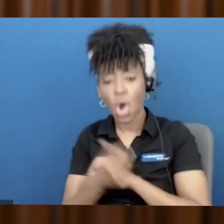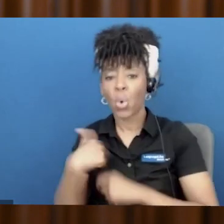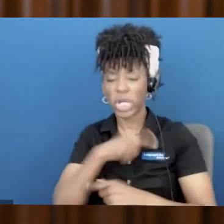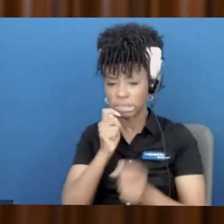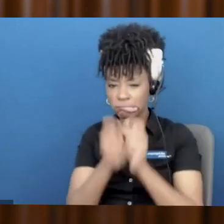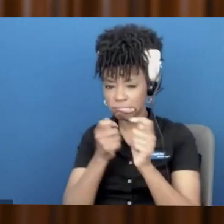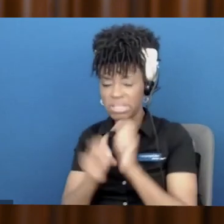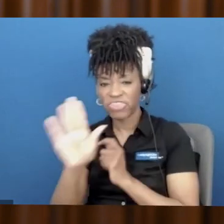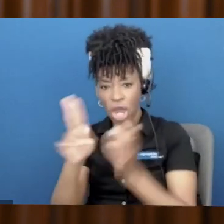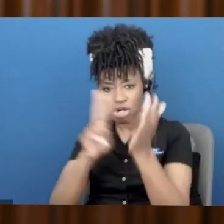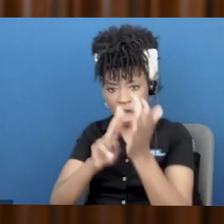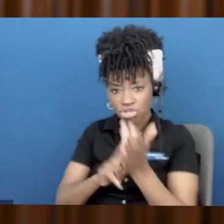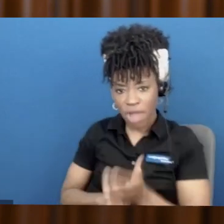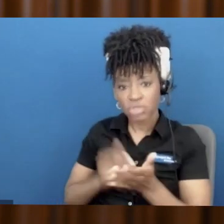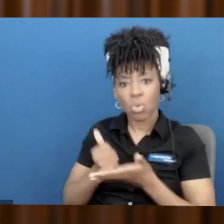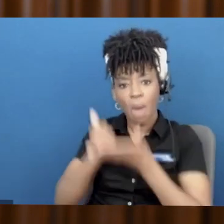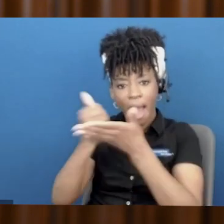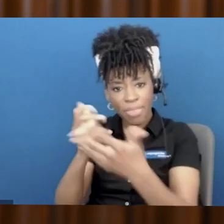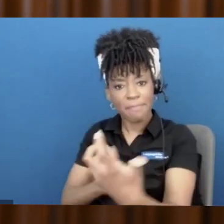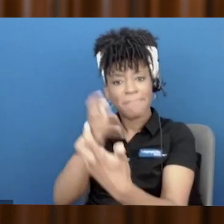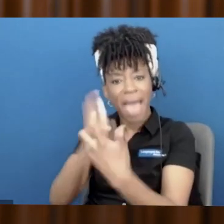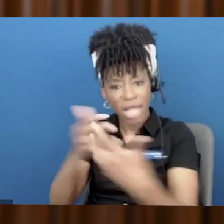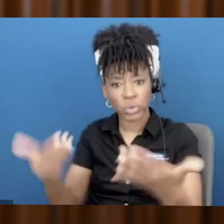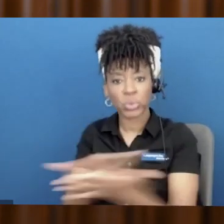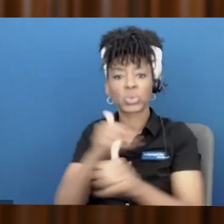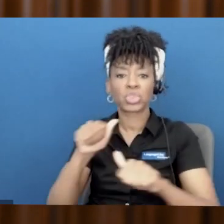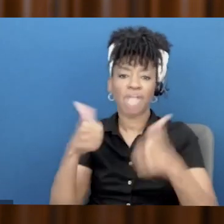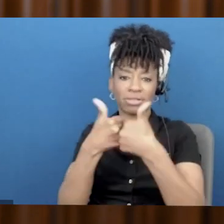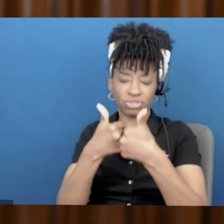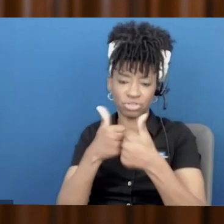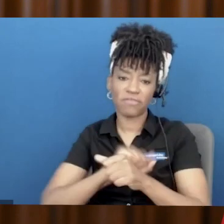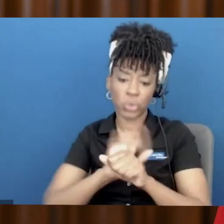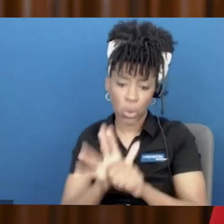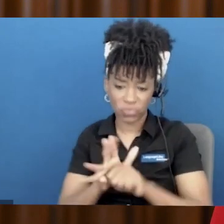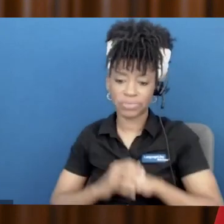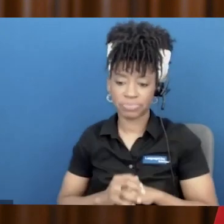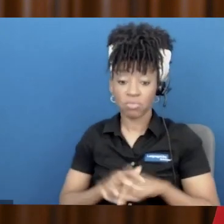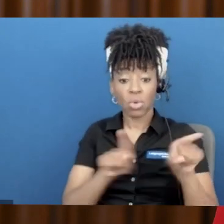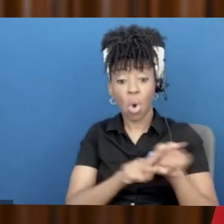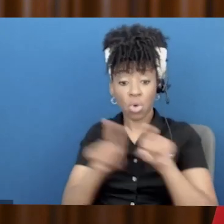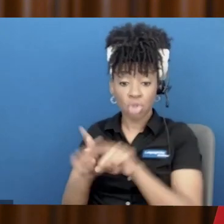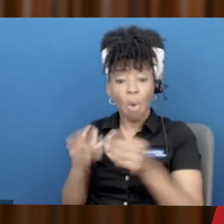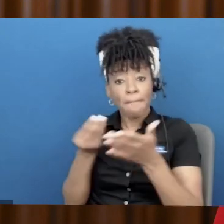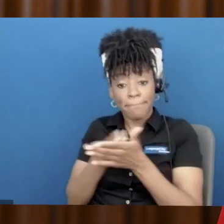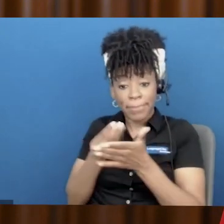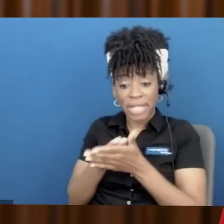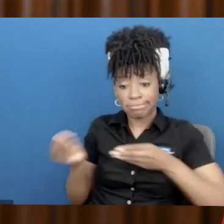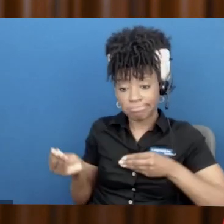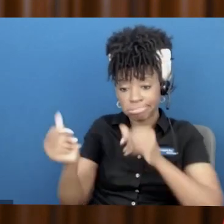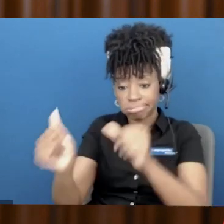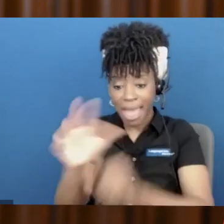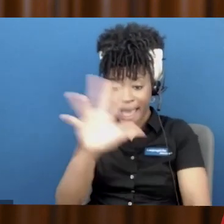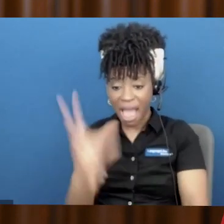them to meet the new challenges brought by COVID-19. And we directed additional funding to local organizations like the